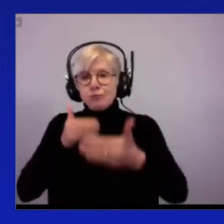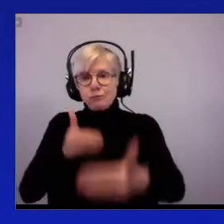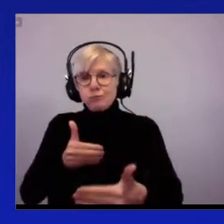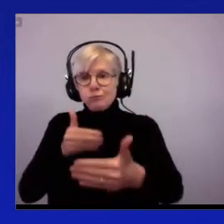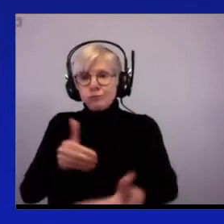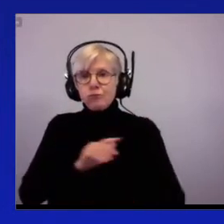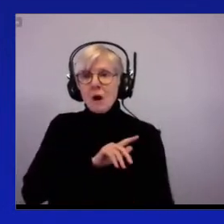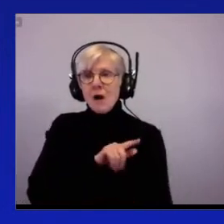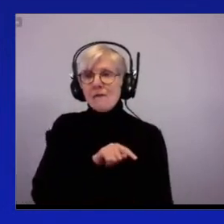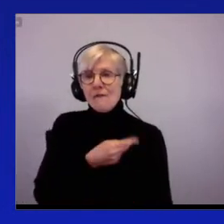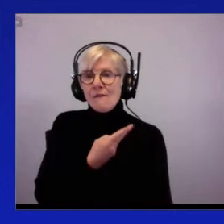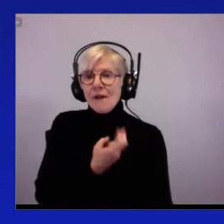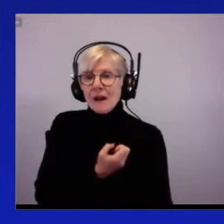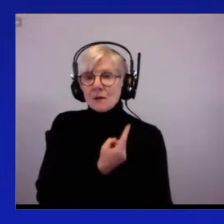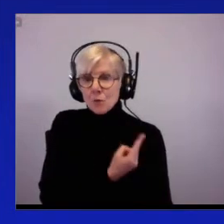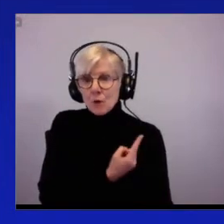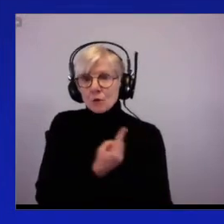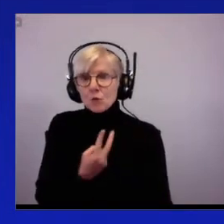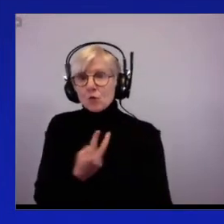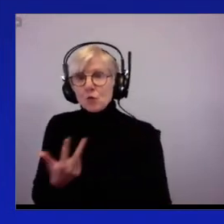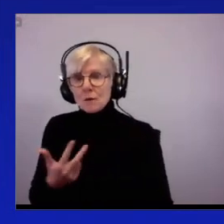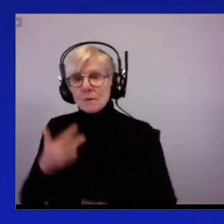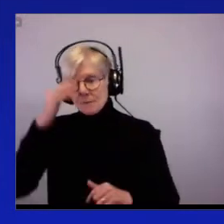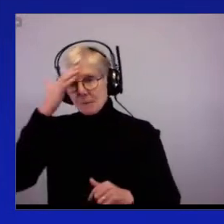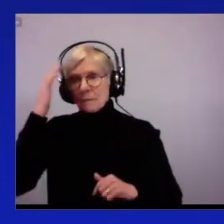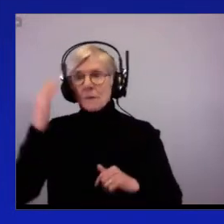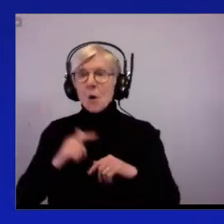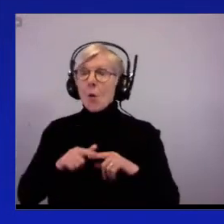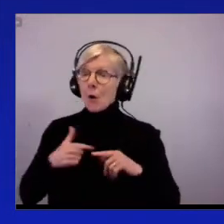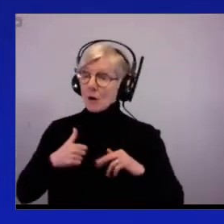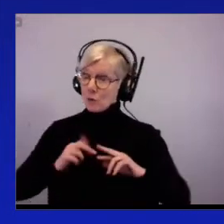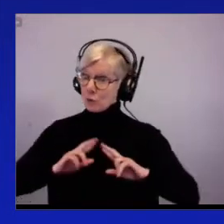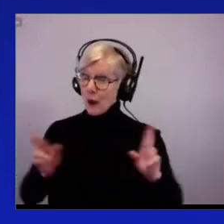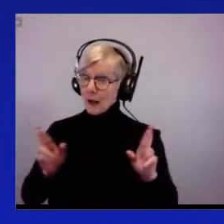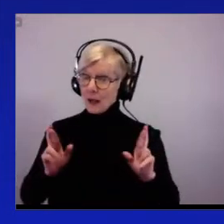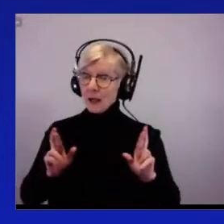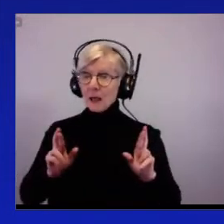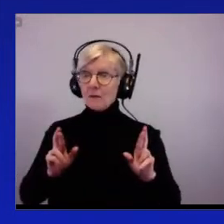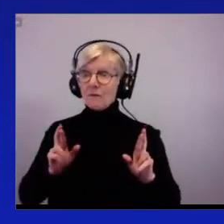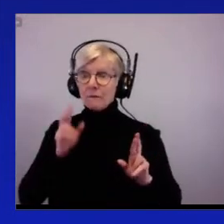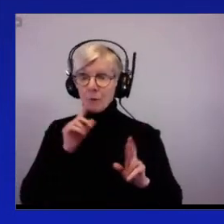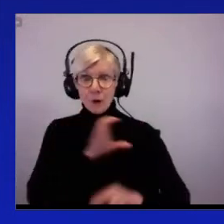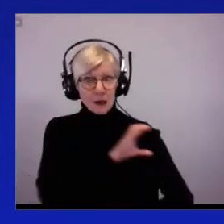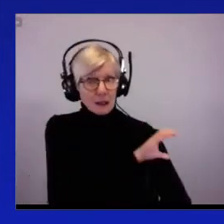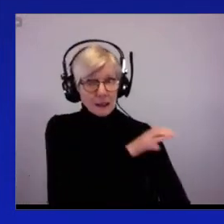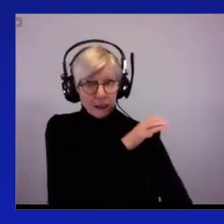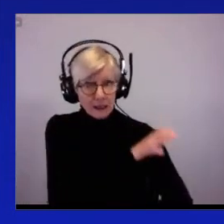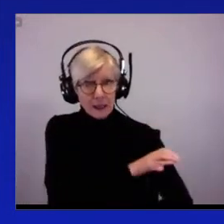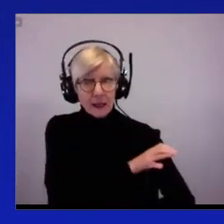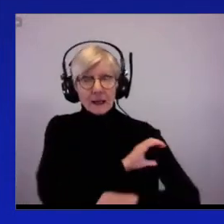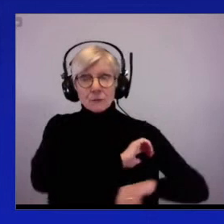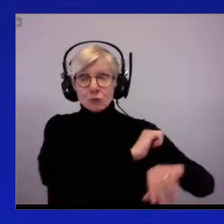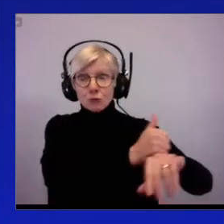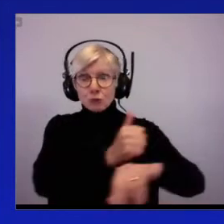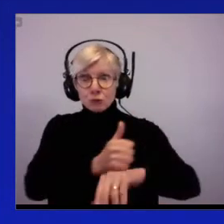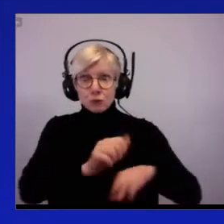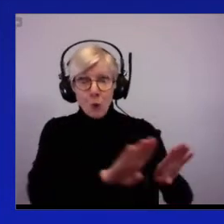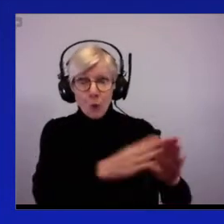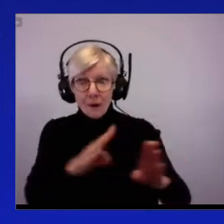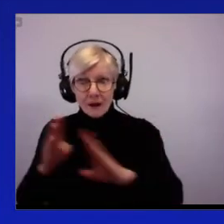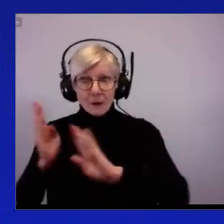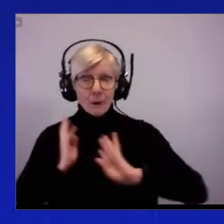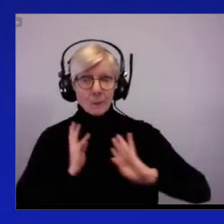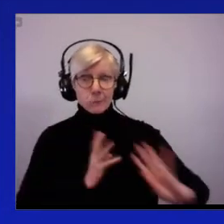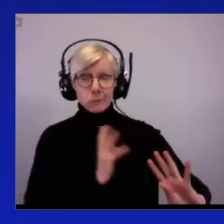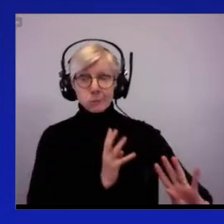by. I can assure you that when we're ready to open up either our clinics and the next tranche of individuals that are eligible